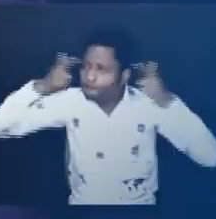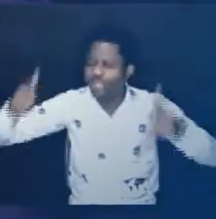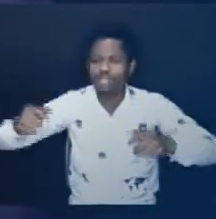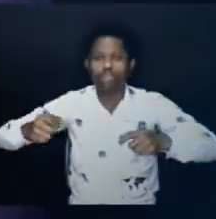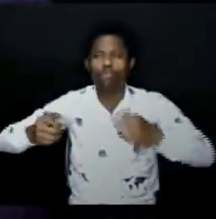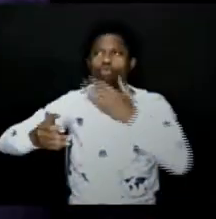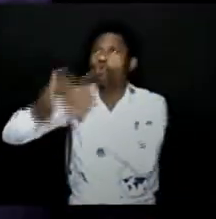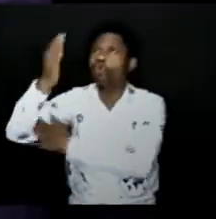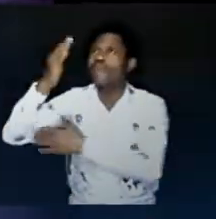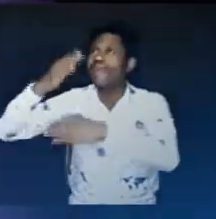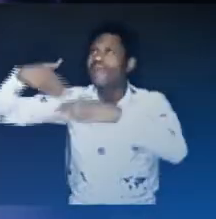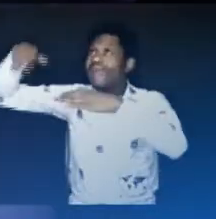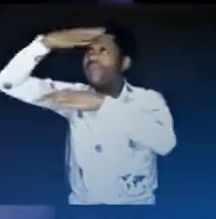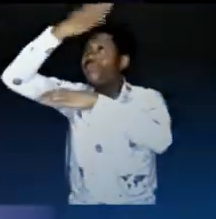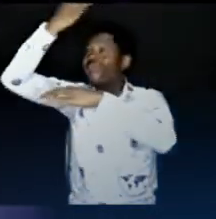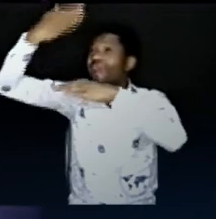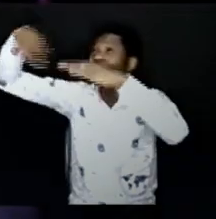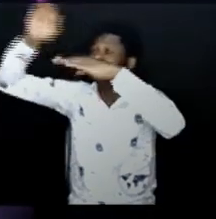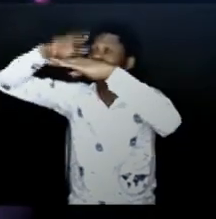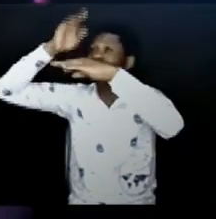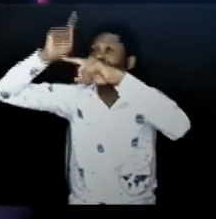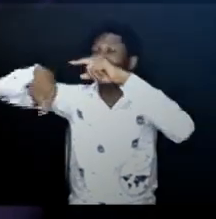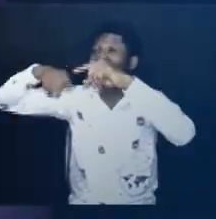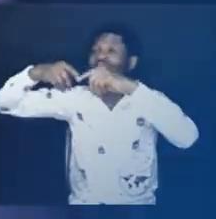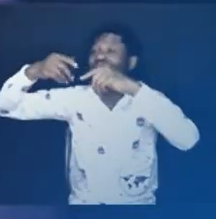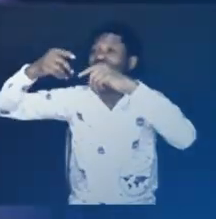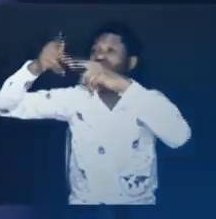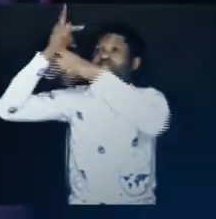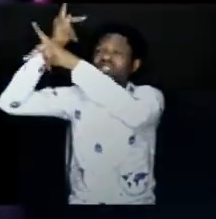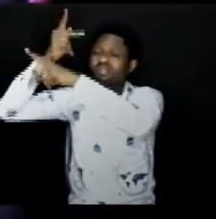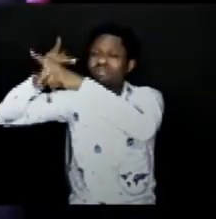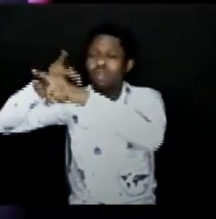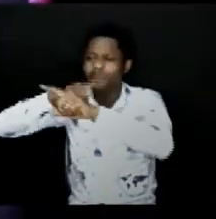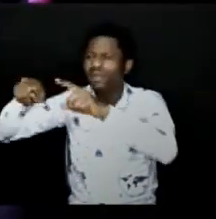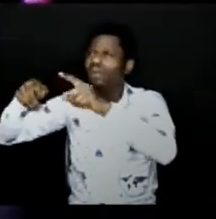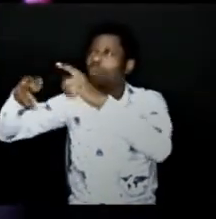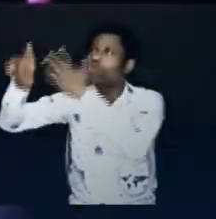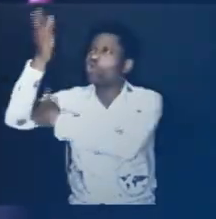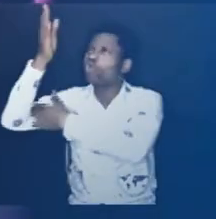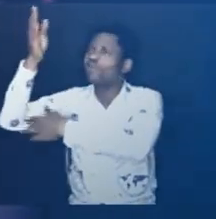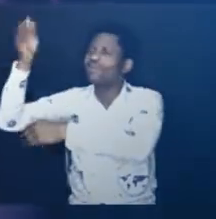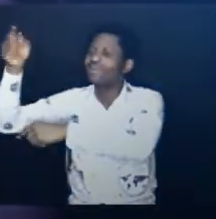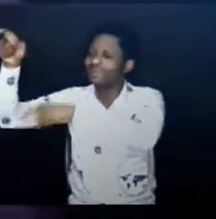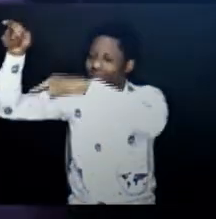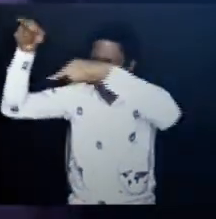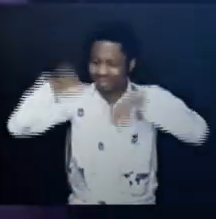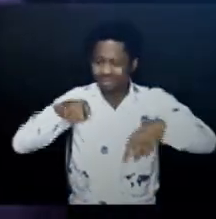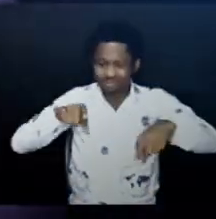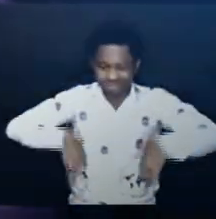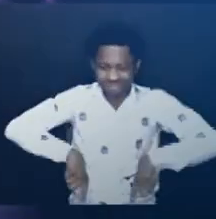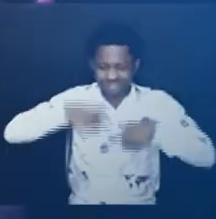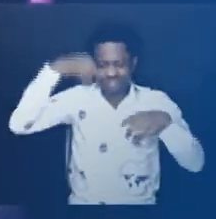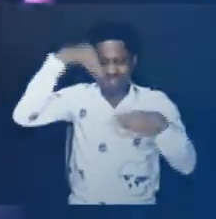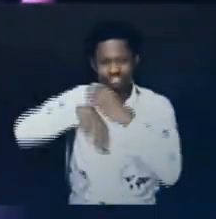you. Many years ago, I asked a